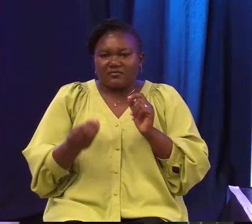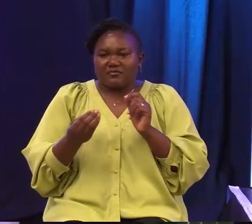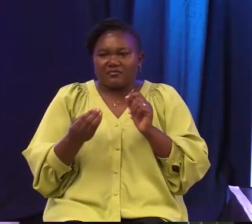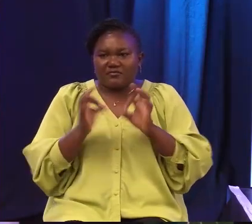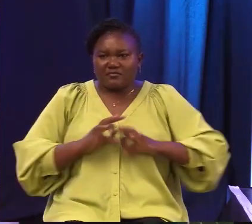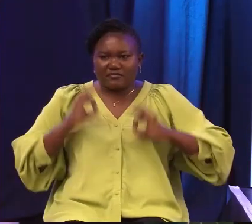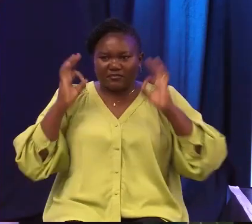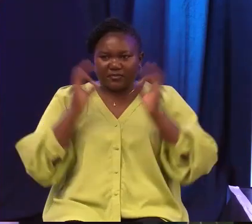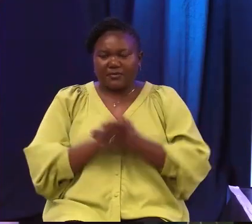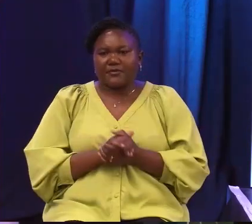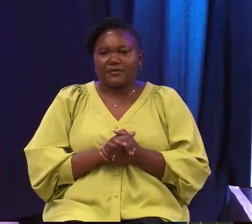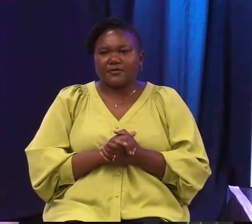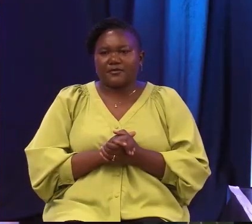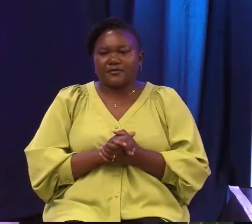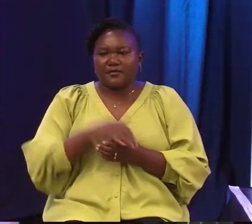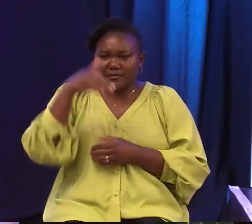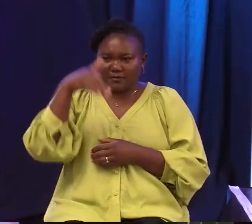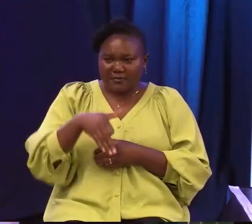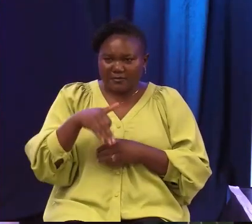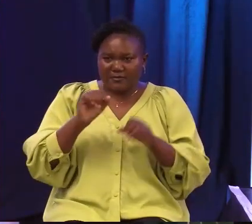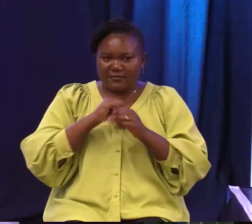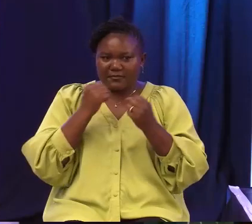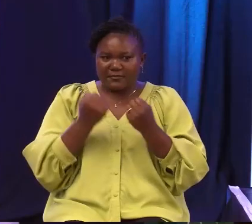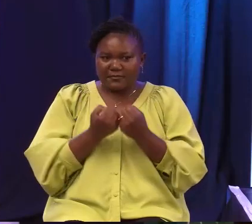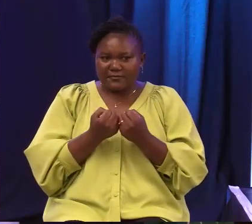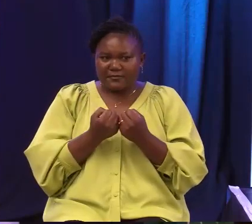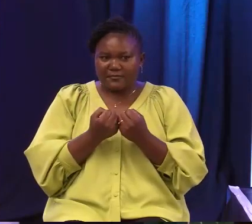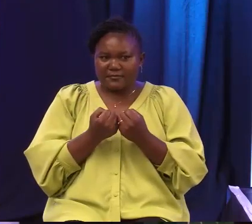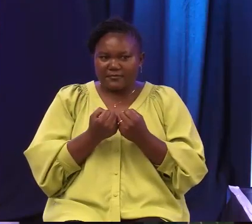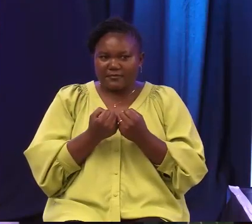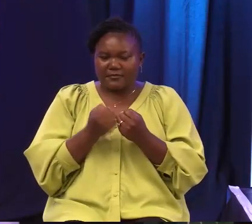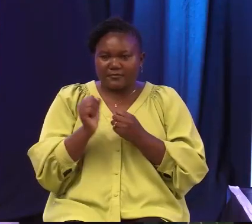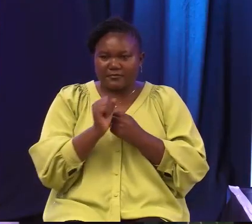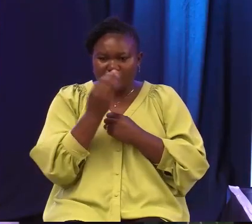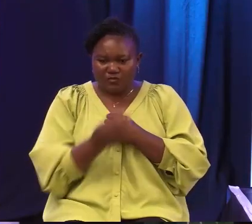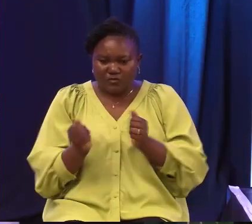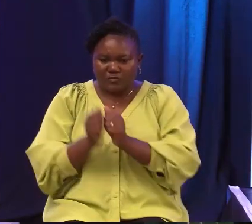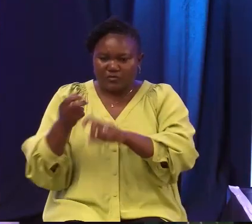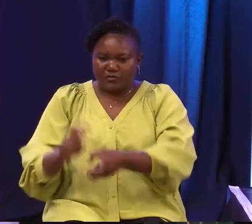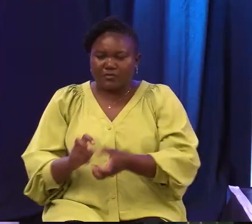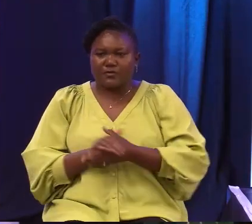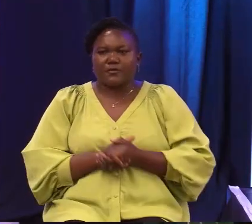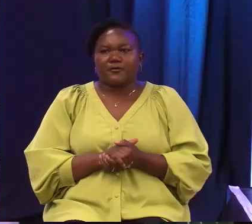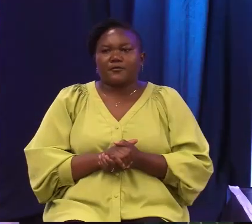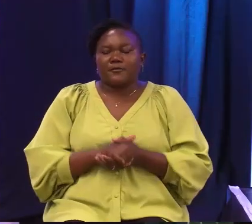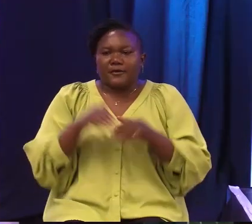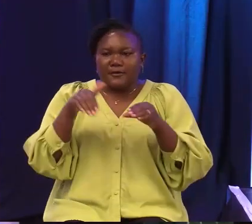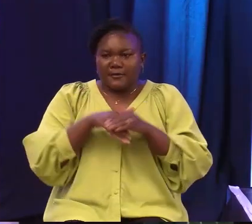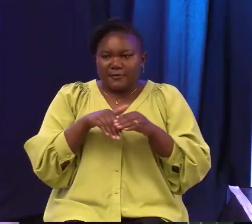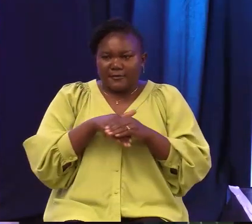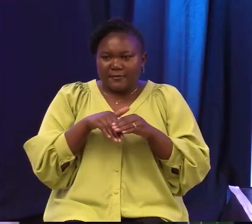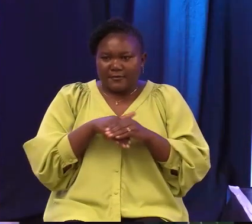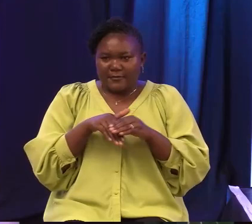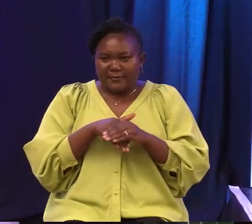Wilhelmina Gozes, and representative of the Namibian Association of the Children with Disabilities, member of